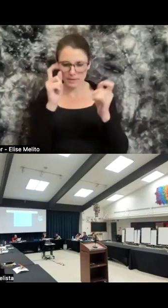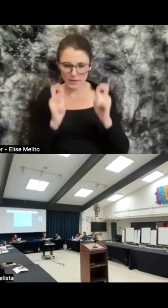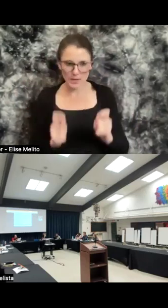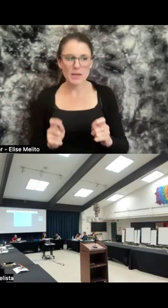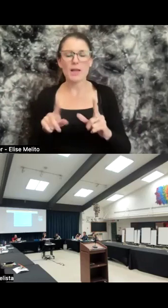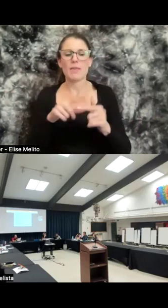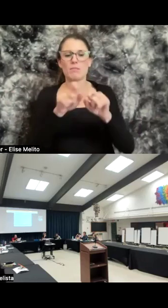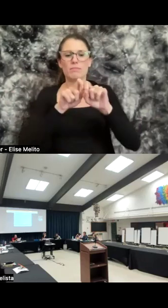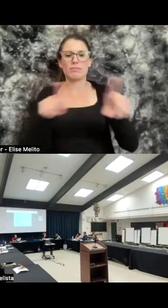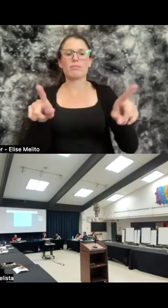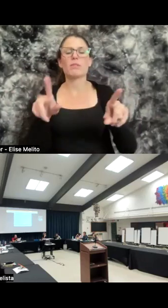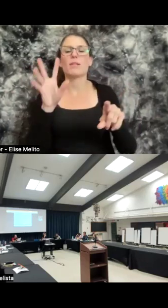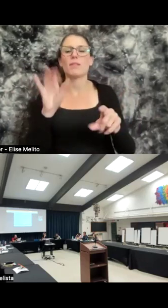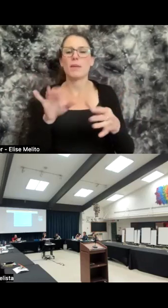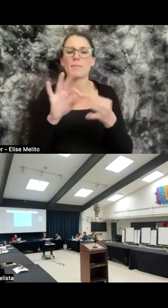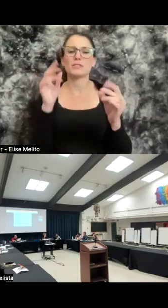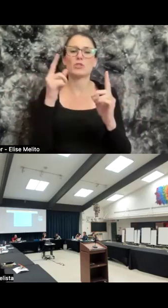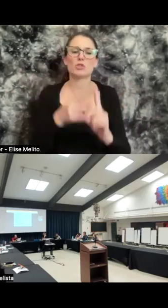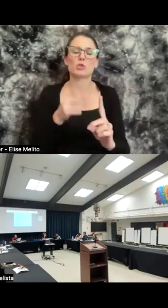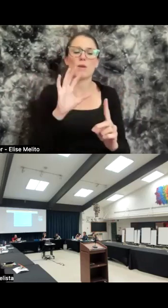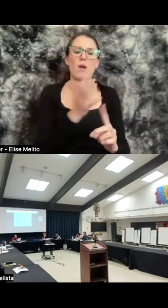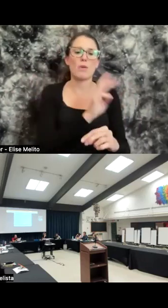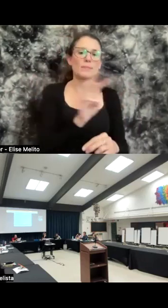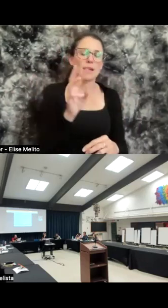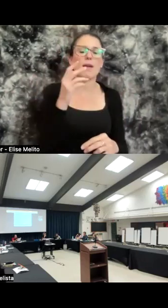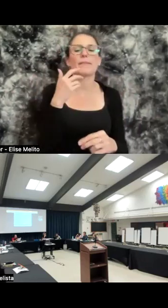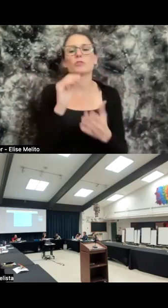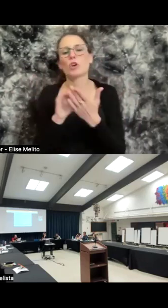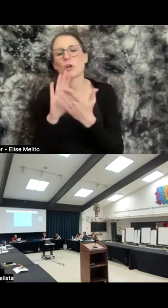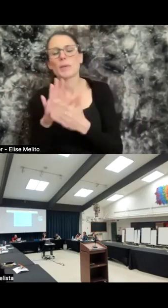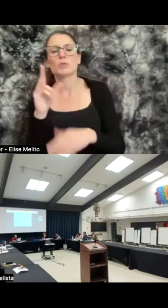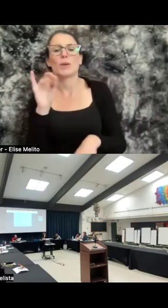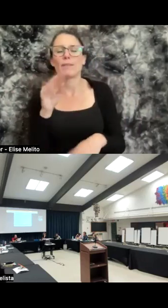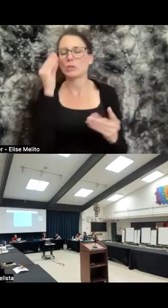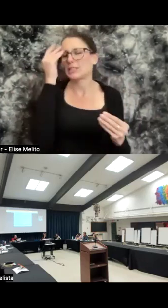websites and documents and what have you. So if you could ponder that more than you already have.